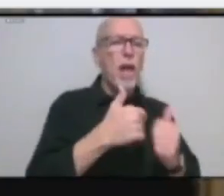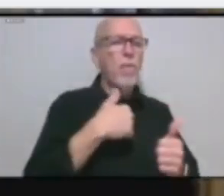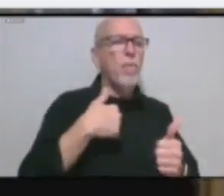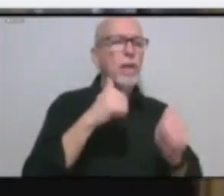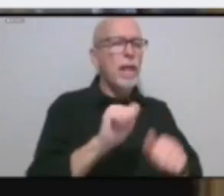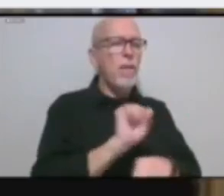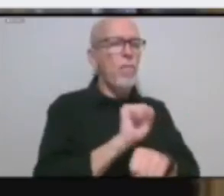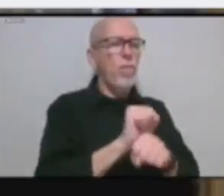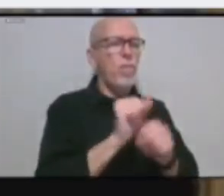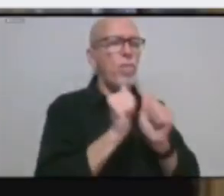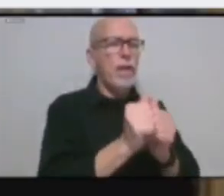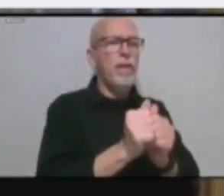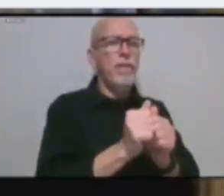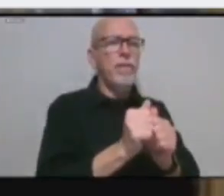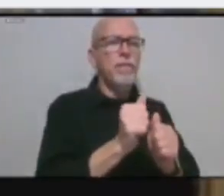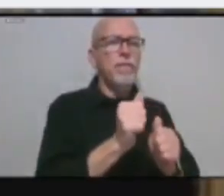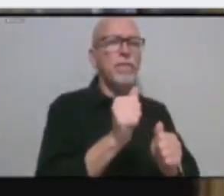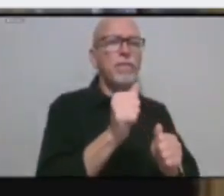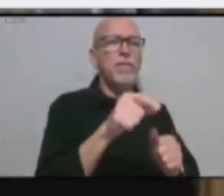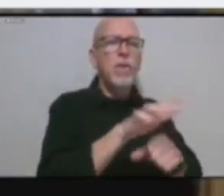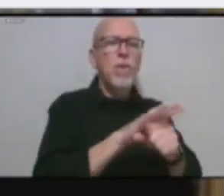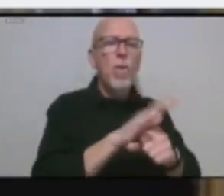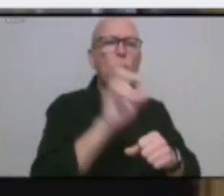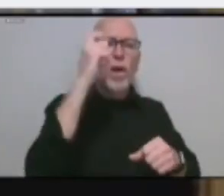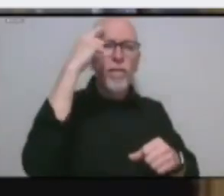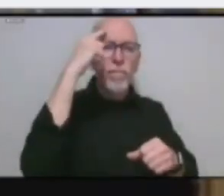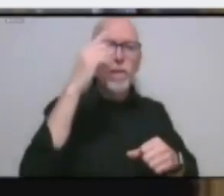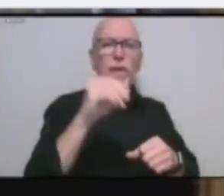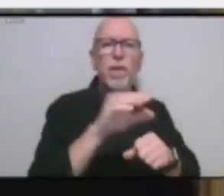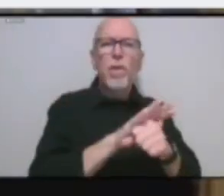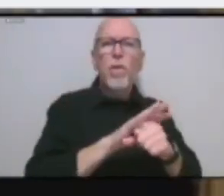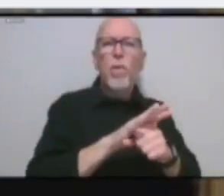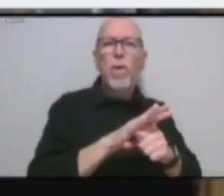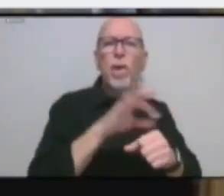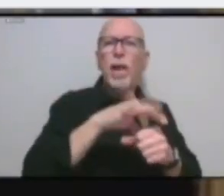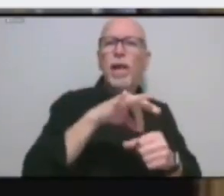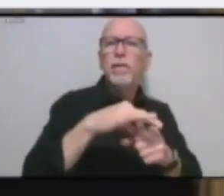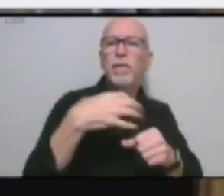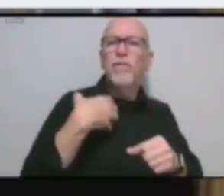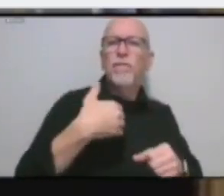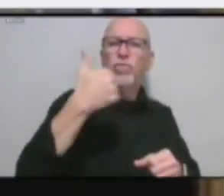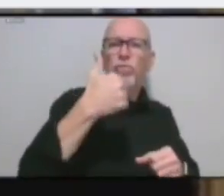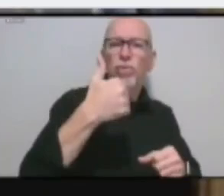our local government and local elected officials